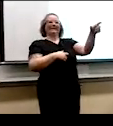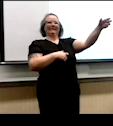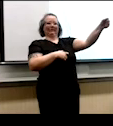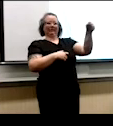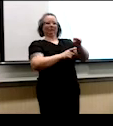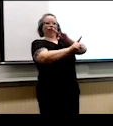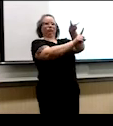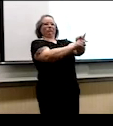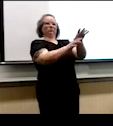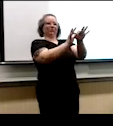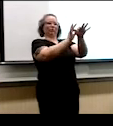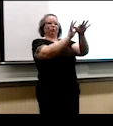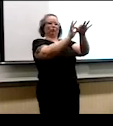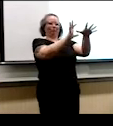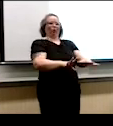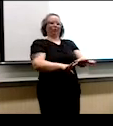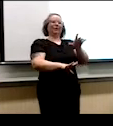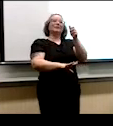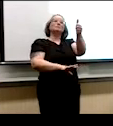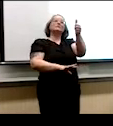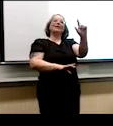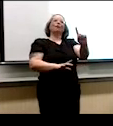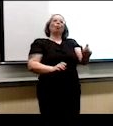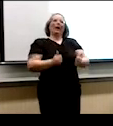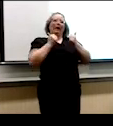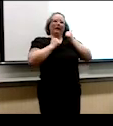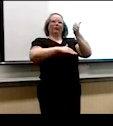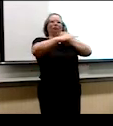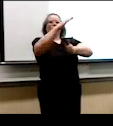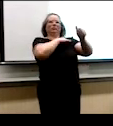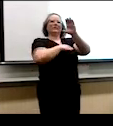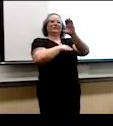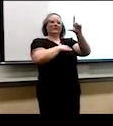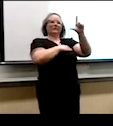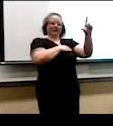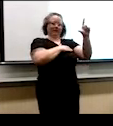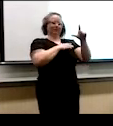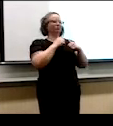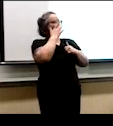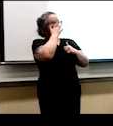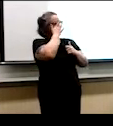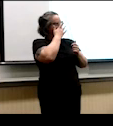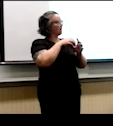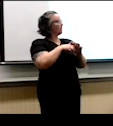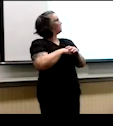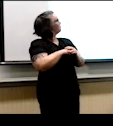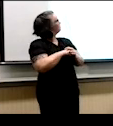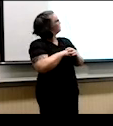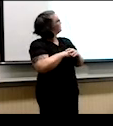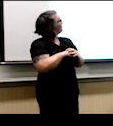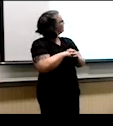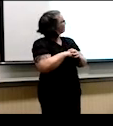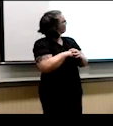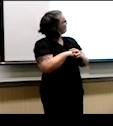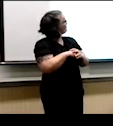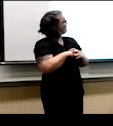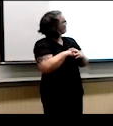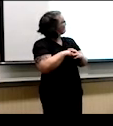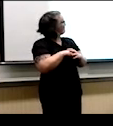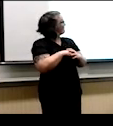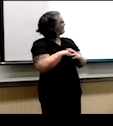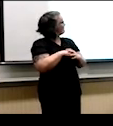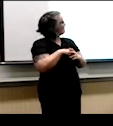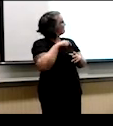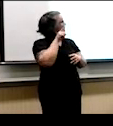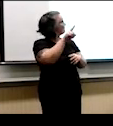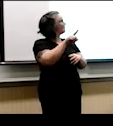he was referred for query cognition. That was the chief complaint. That gives me a lot to go on. So the